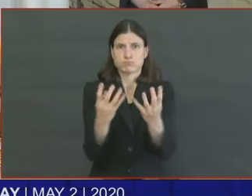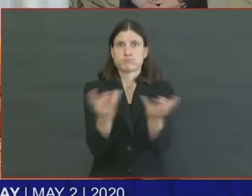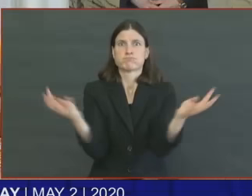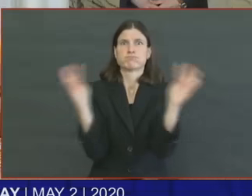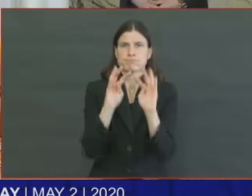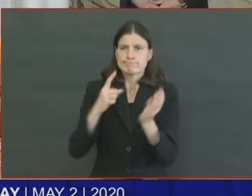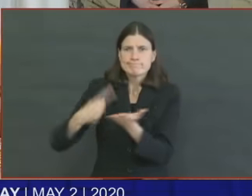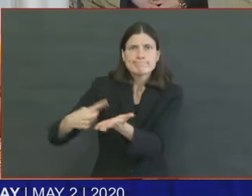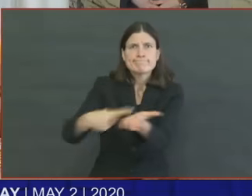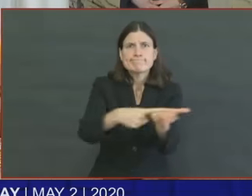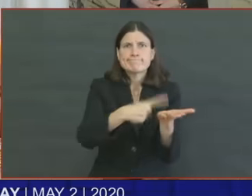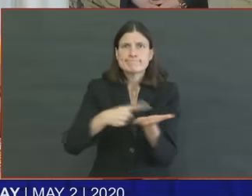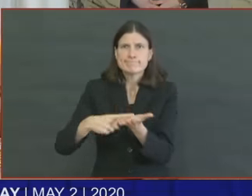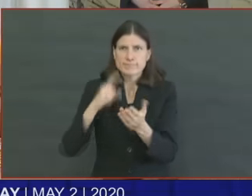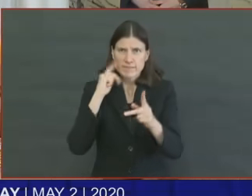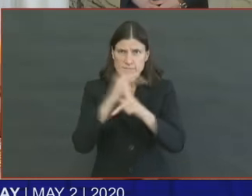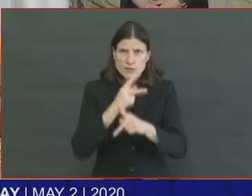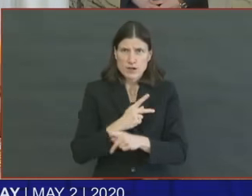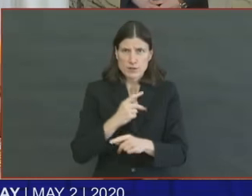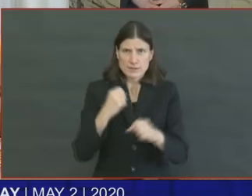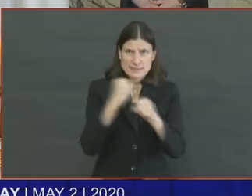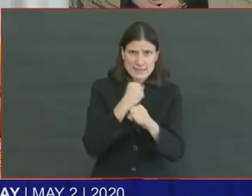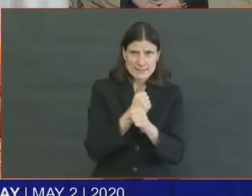Johns Hopkins. So we are